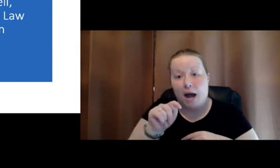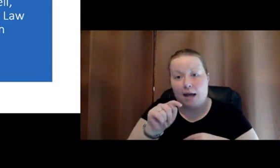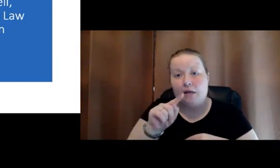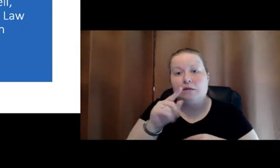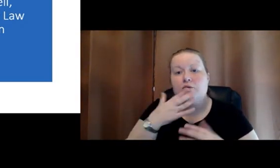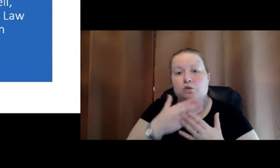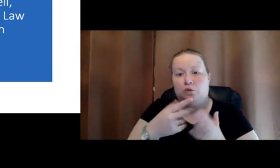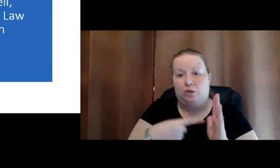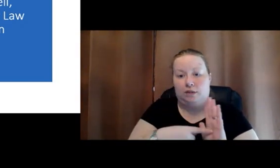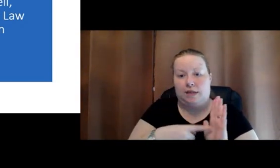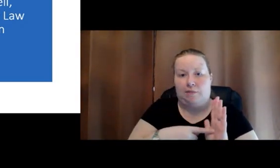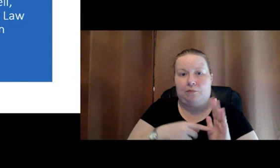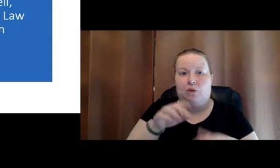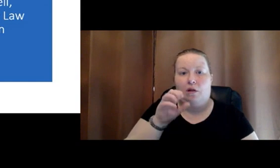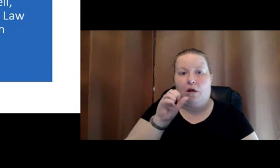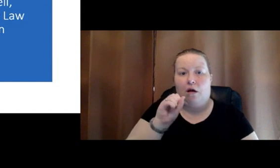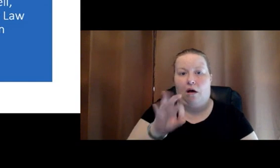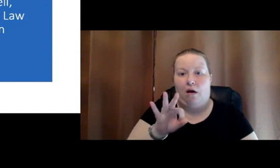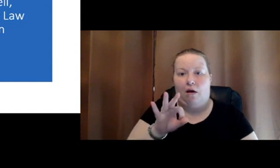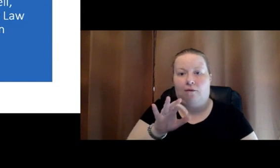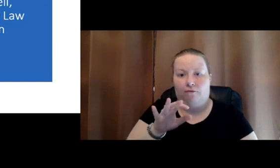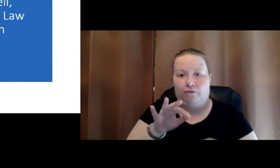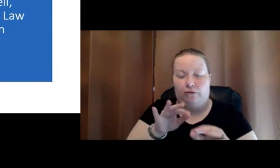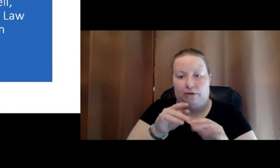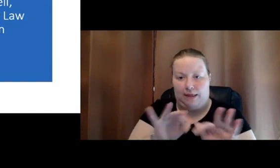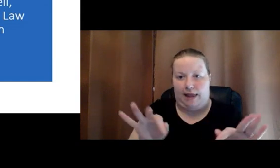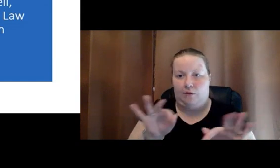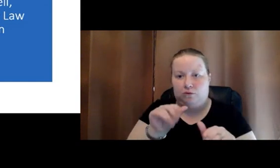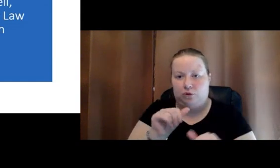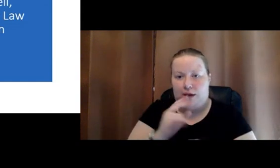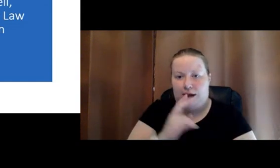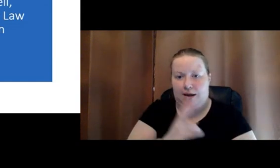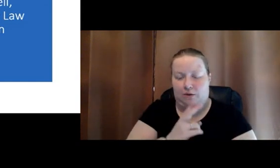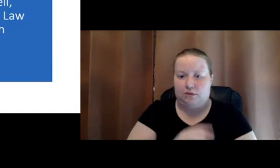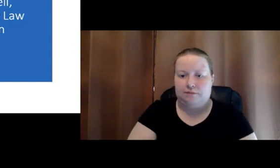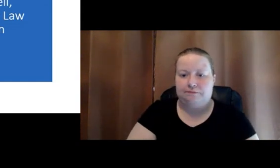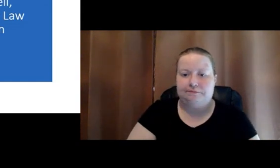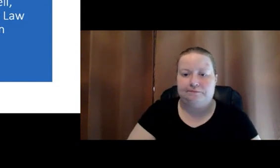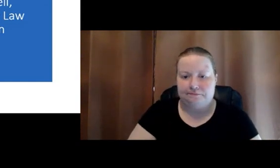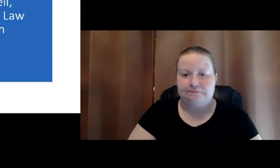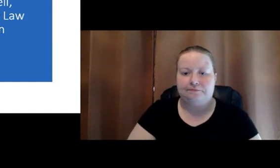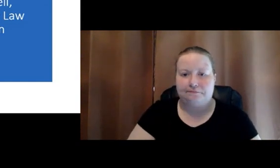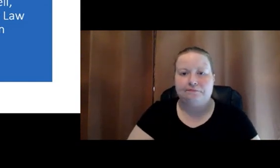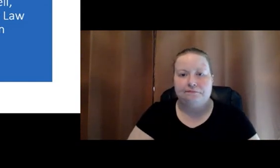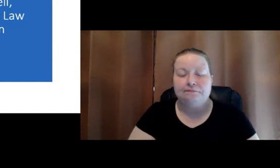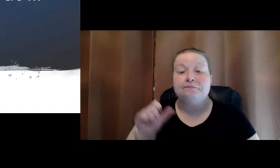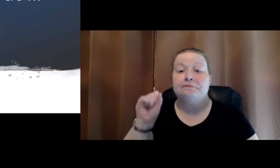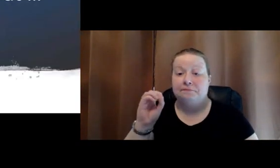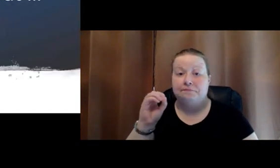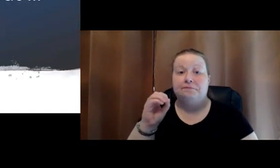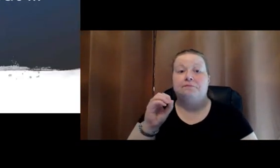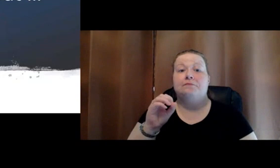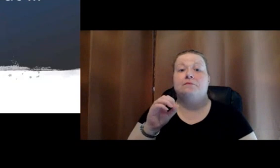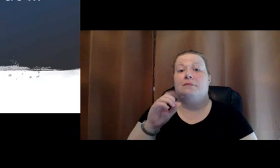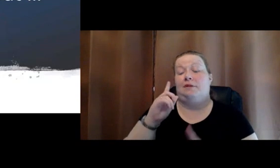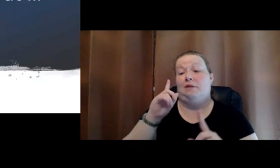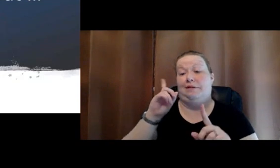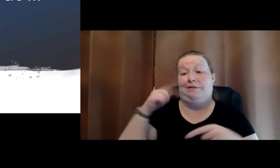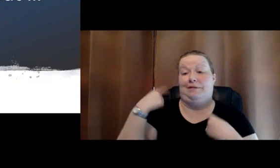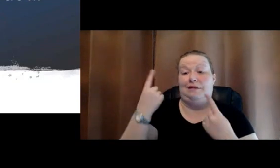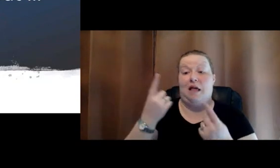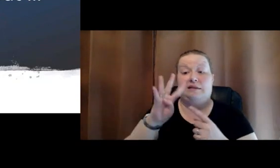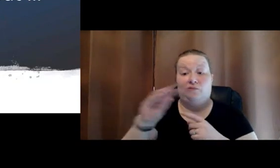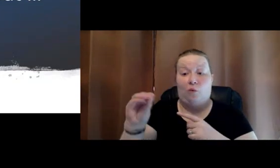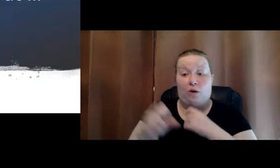example of a block language that you can use at. So here's sort of the big picture point. In the last 40 years or